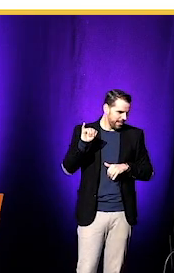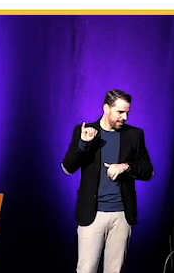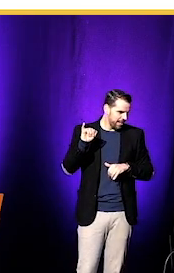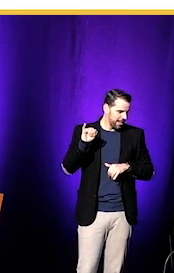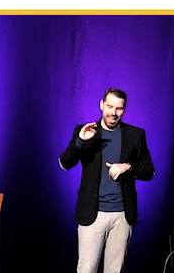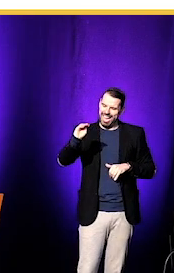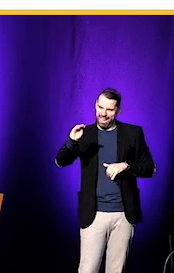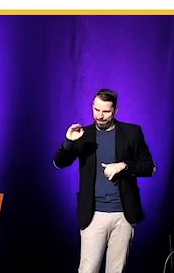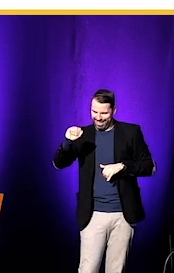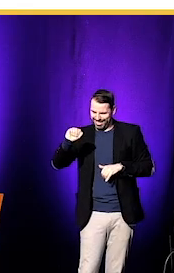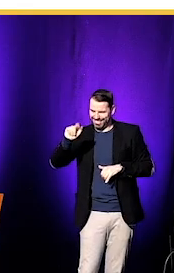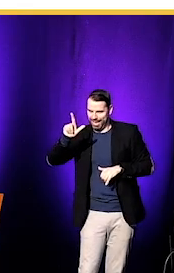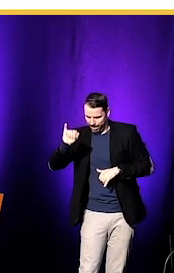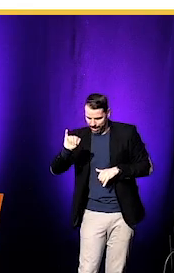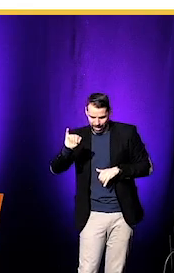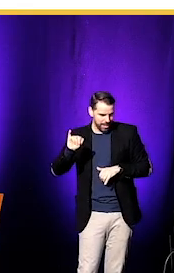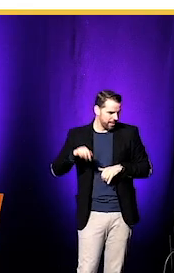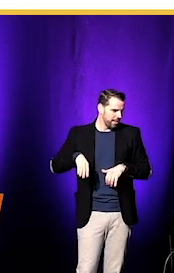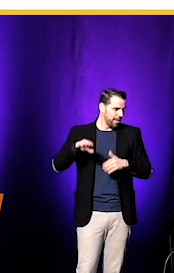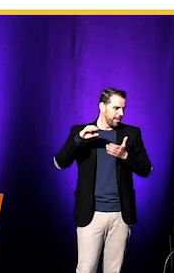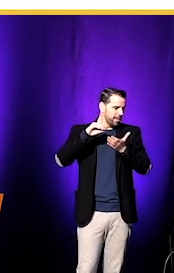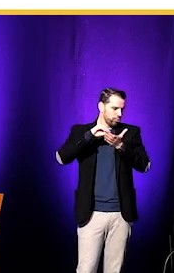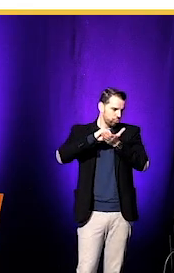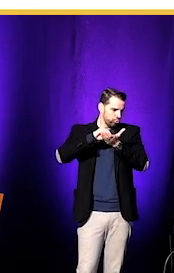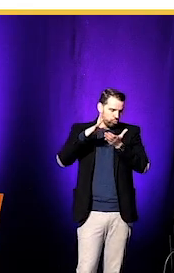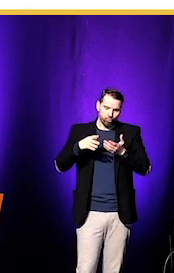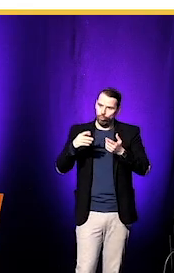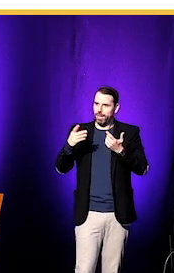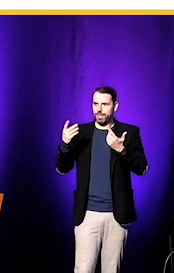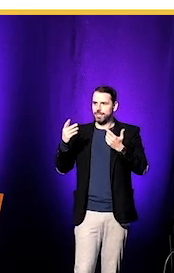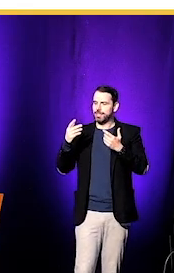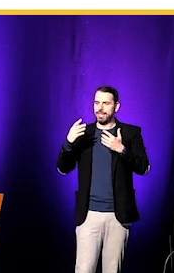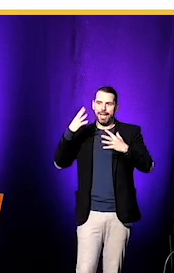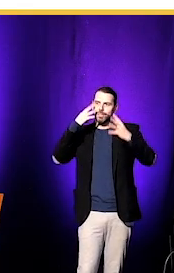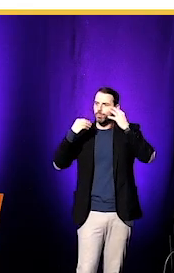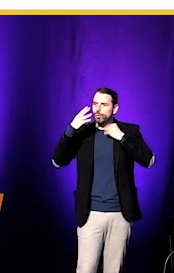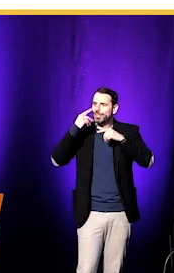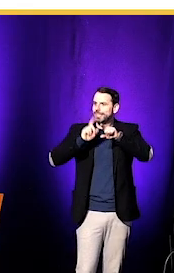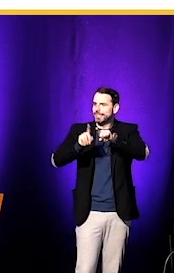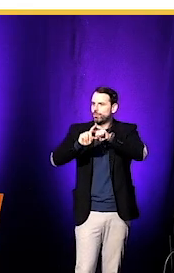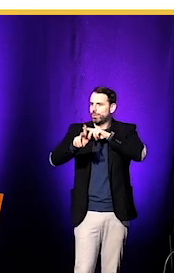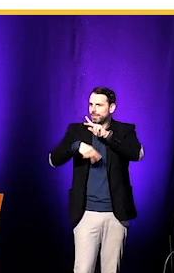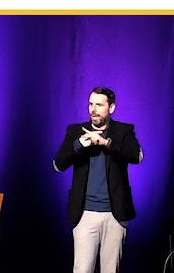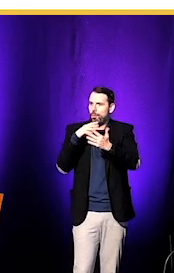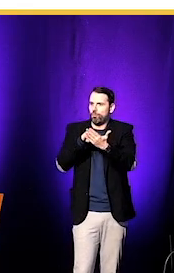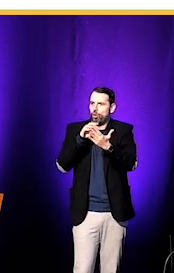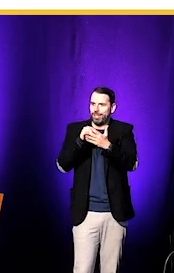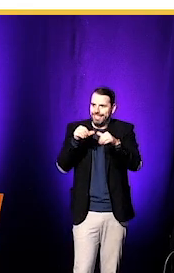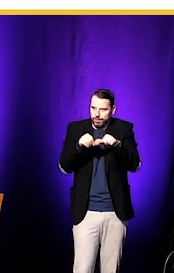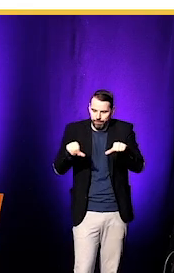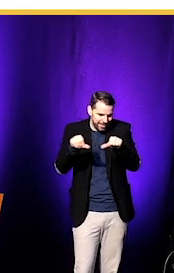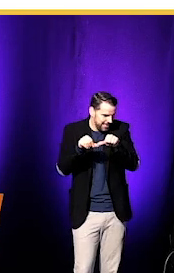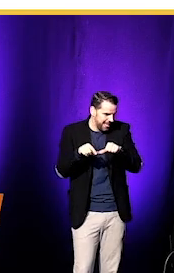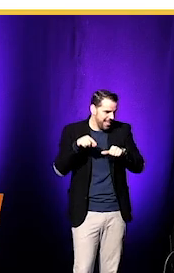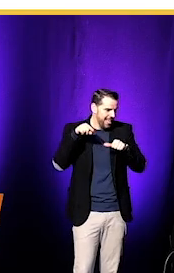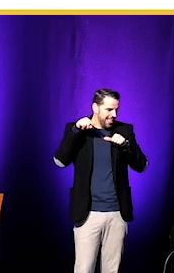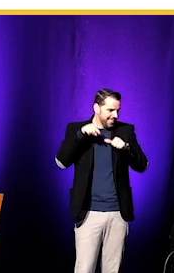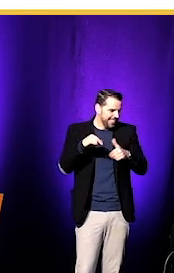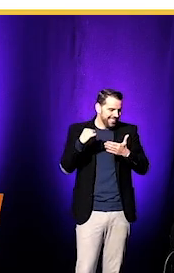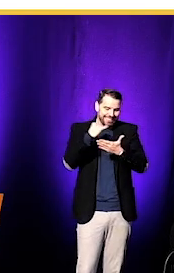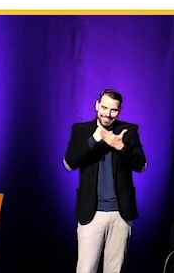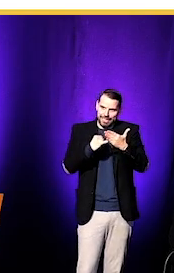students moved similarly across a range of learning experiences. These designs were oriented toward